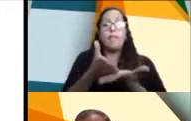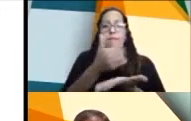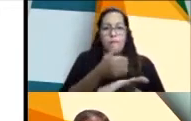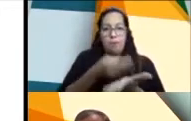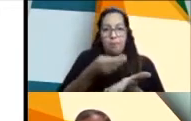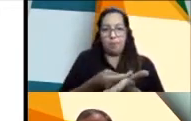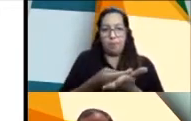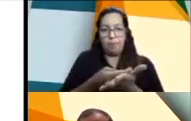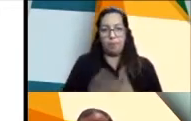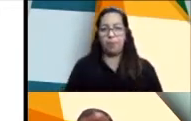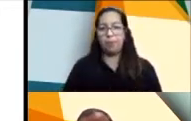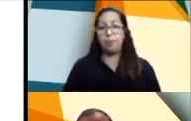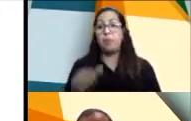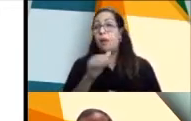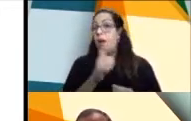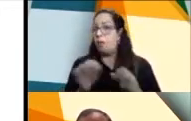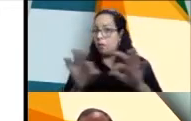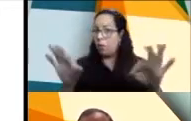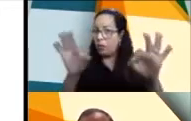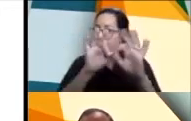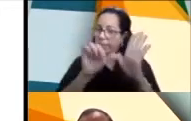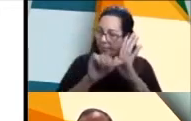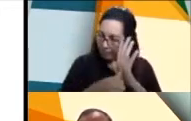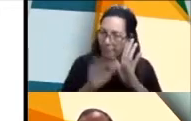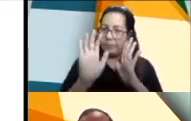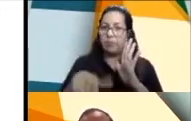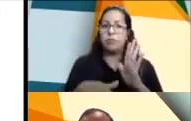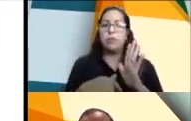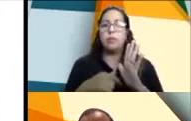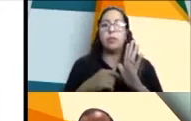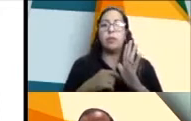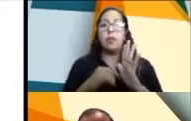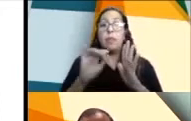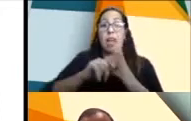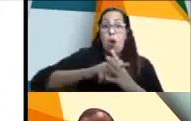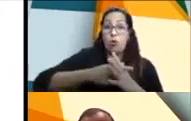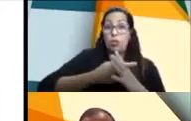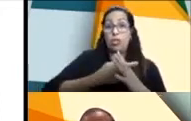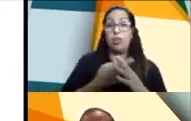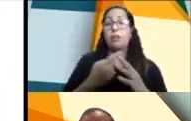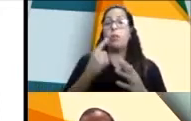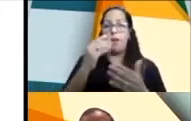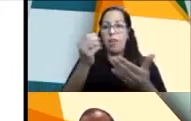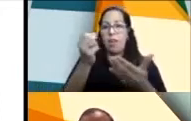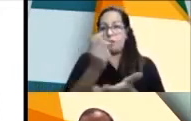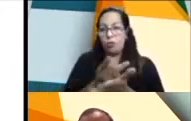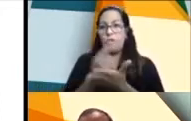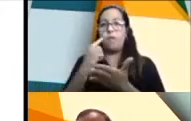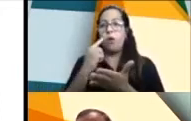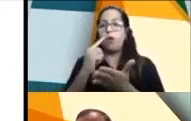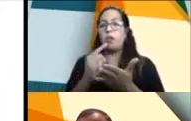Another important detail is that the original SRA will have an authorization for the development phase